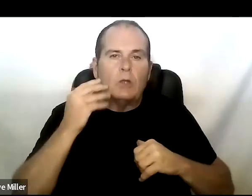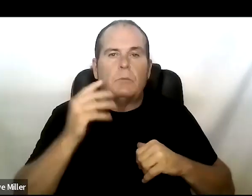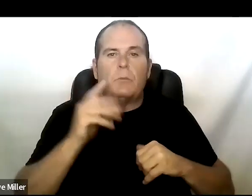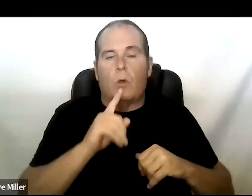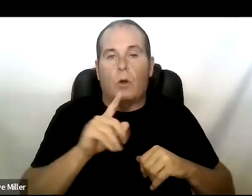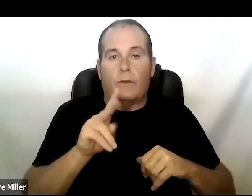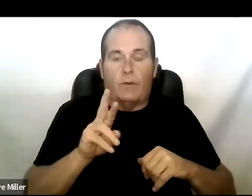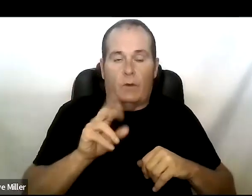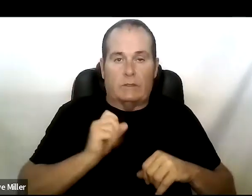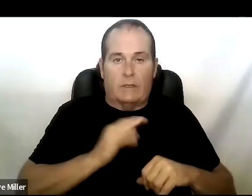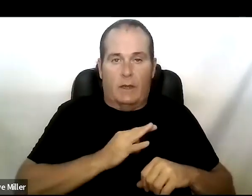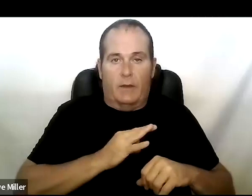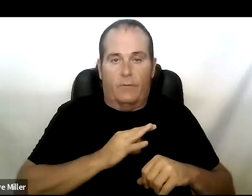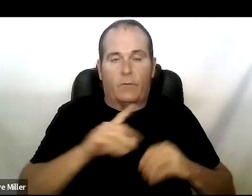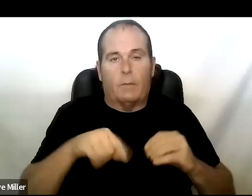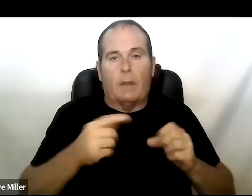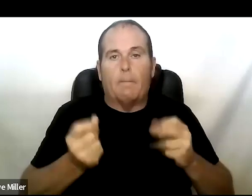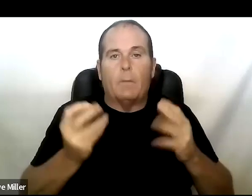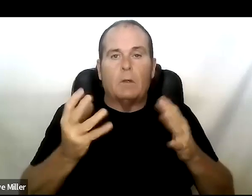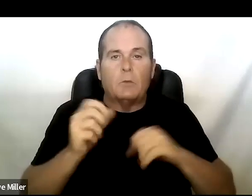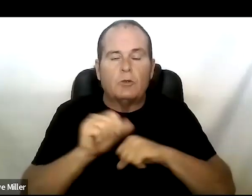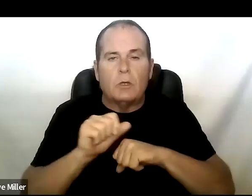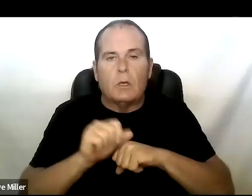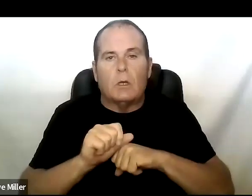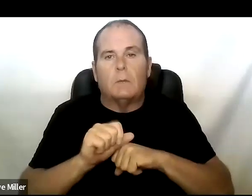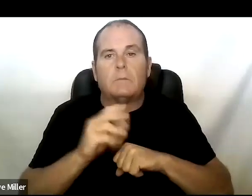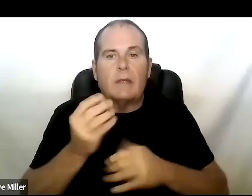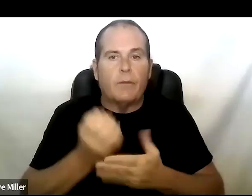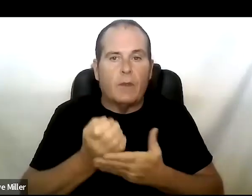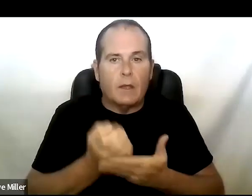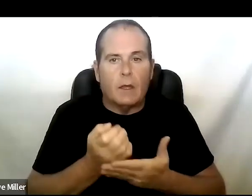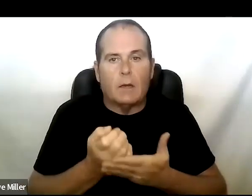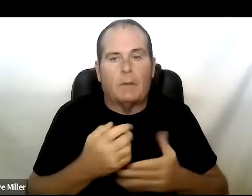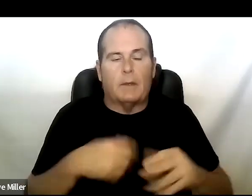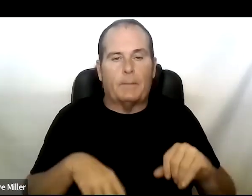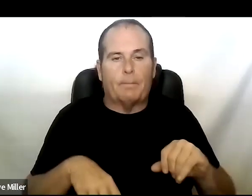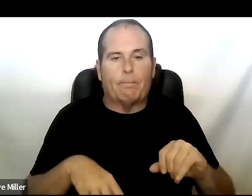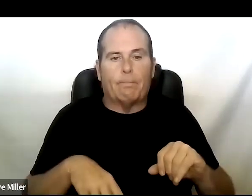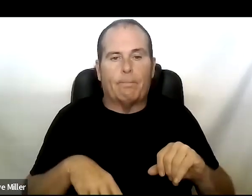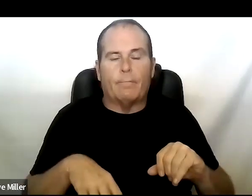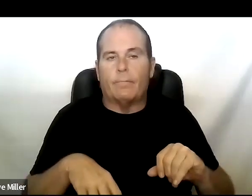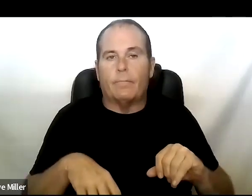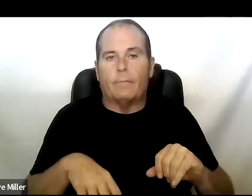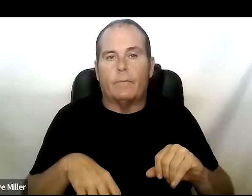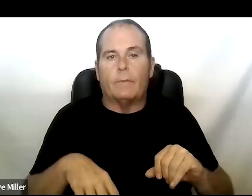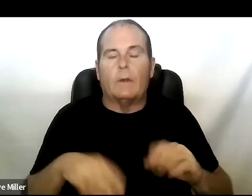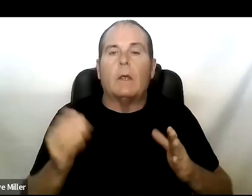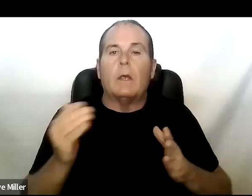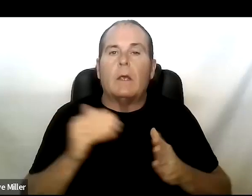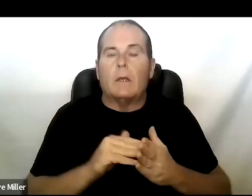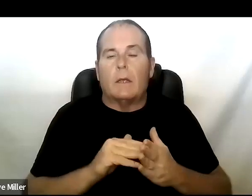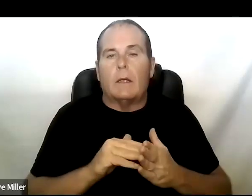staff about local jobs and the economy? Once again, about